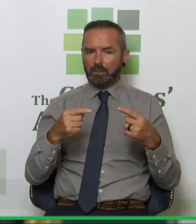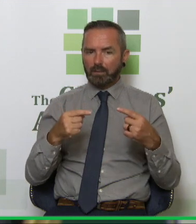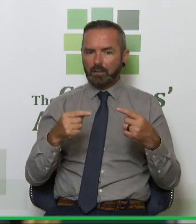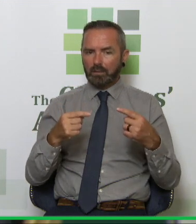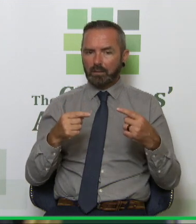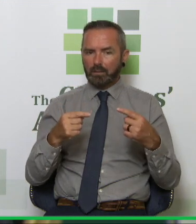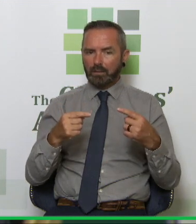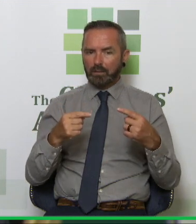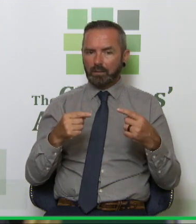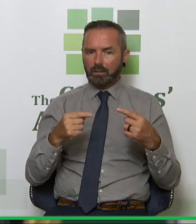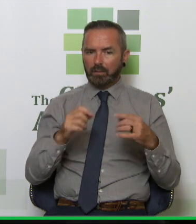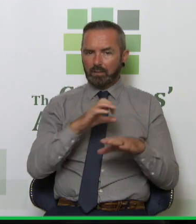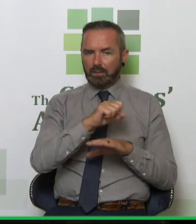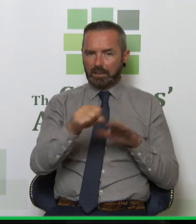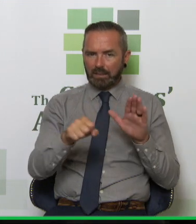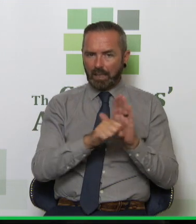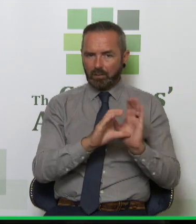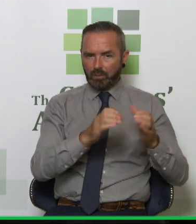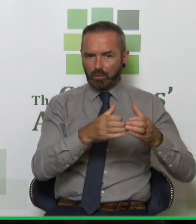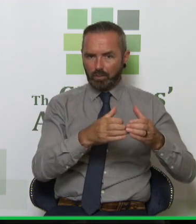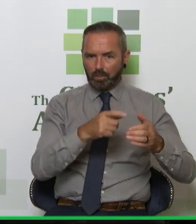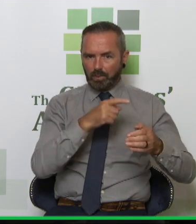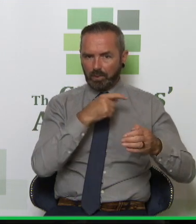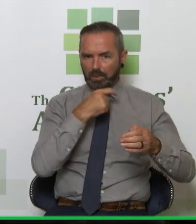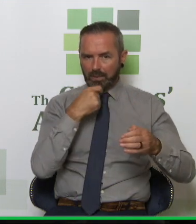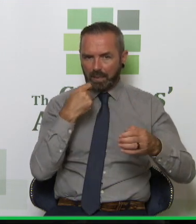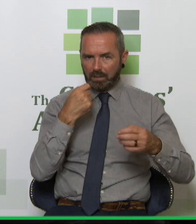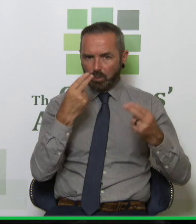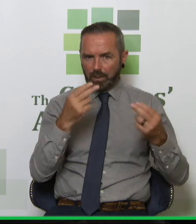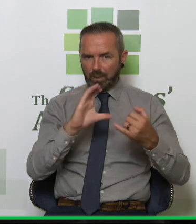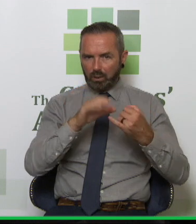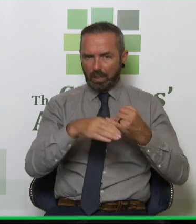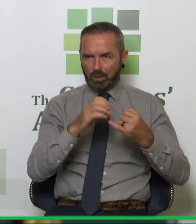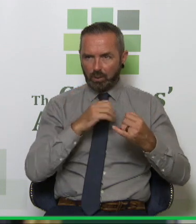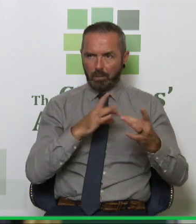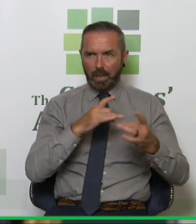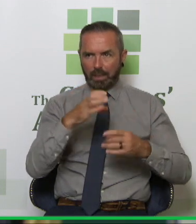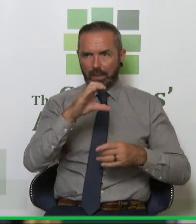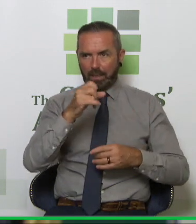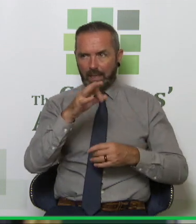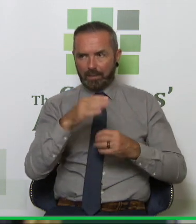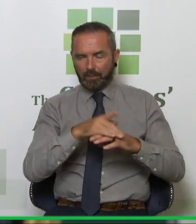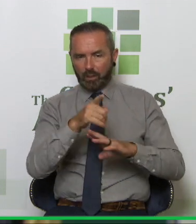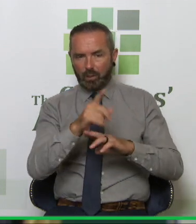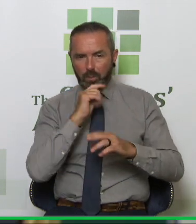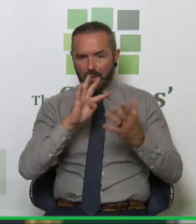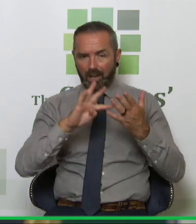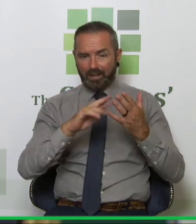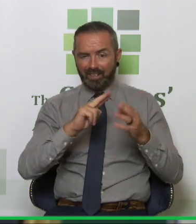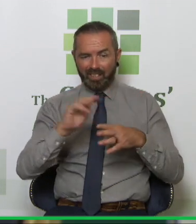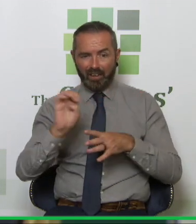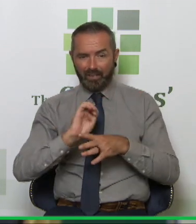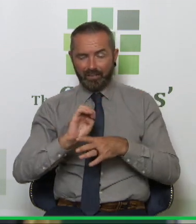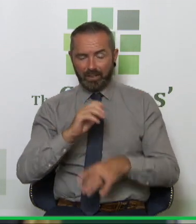to us and say, call the issues out, give us a chance to make the case for you, and for other people as well. But 9 just doesn't seem on the